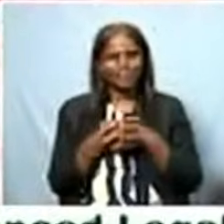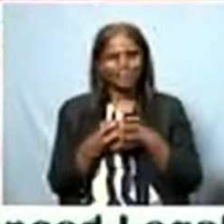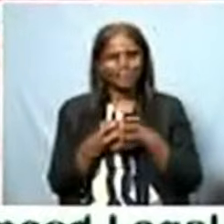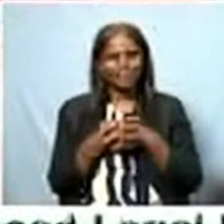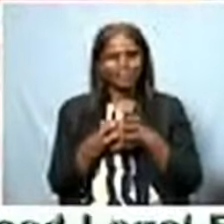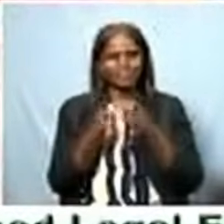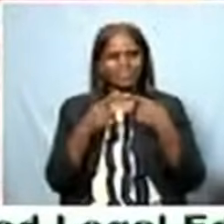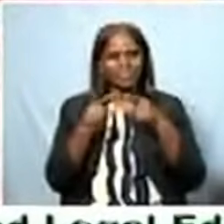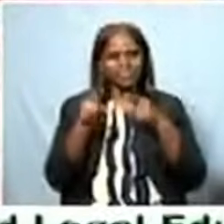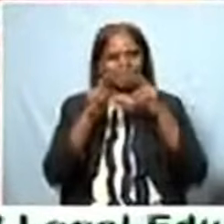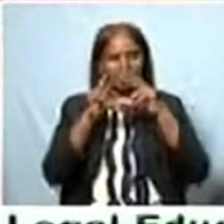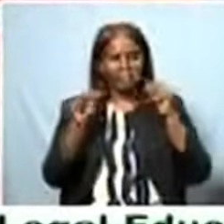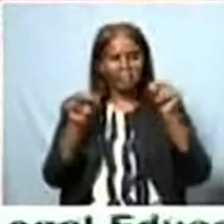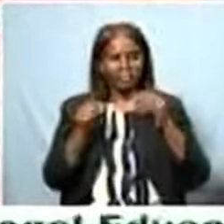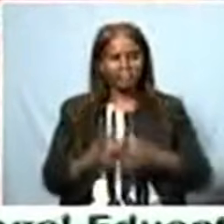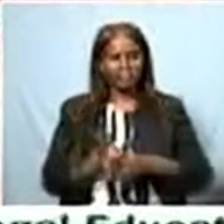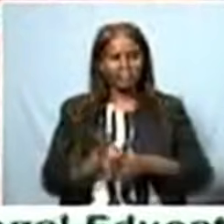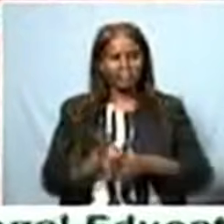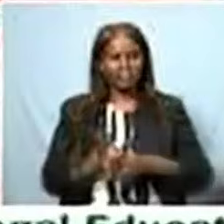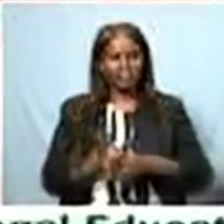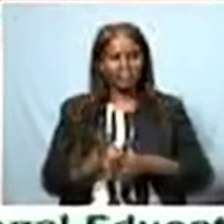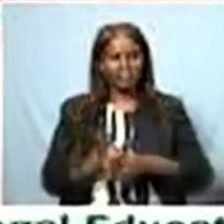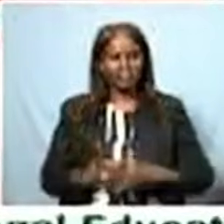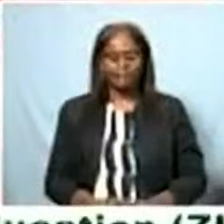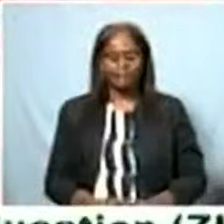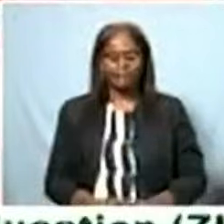the contrary say no.